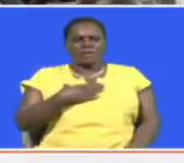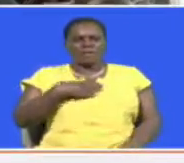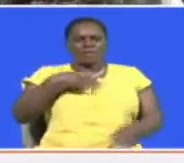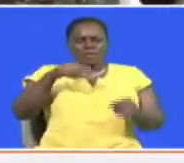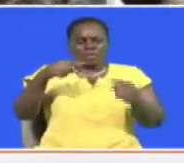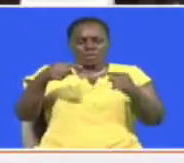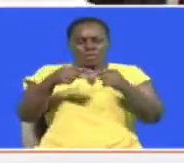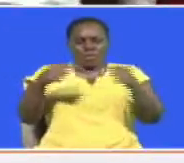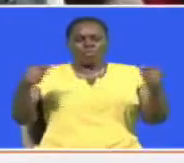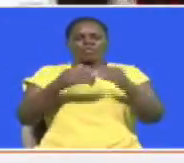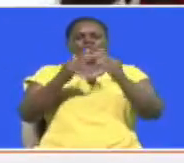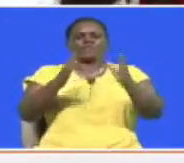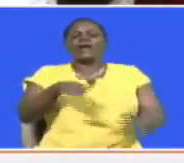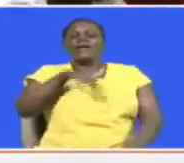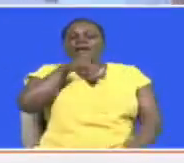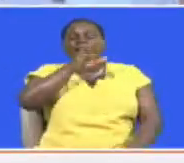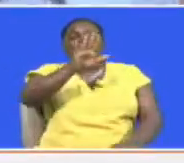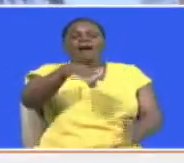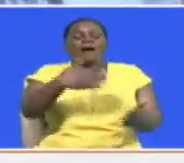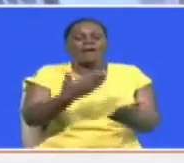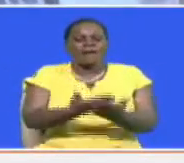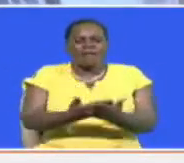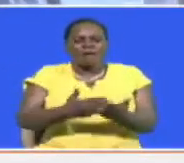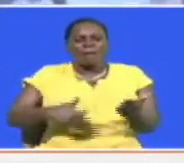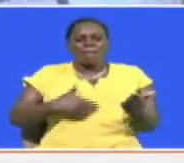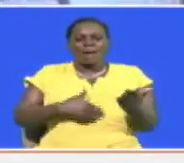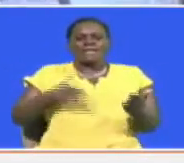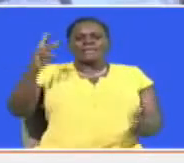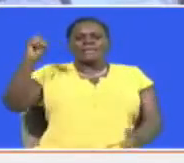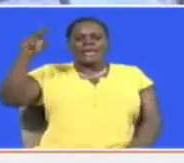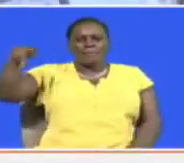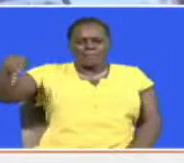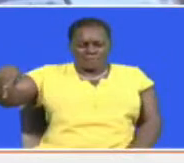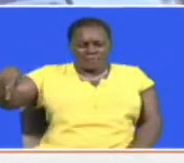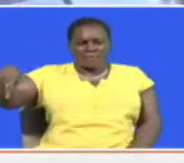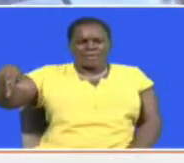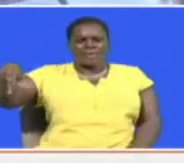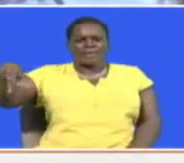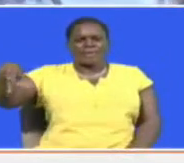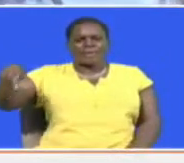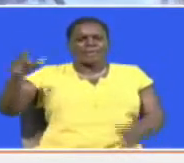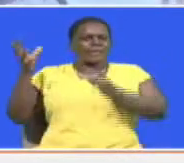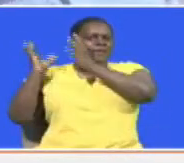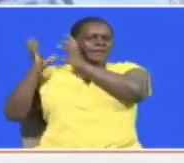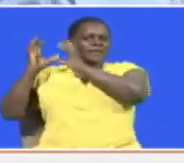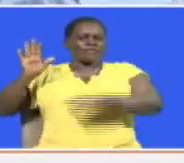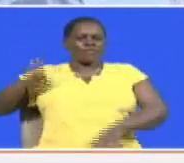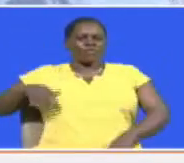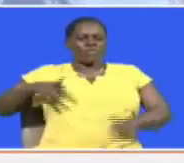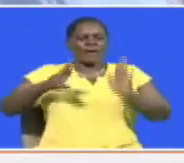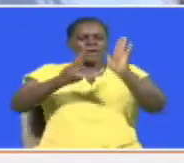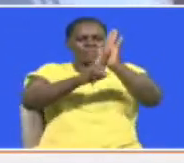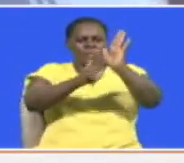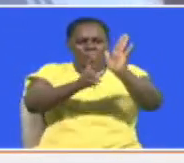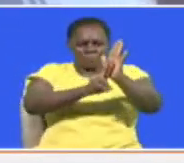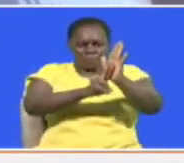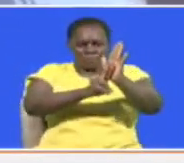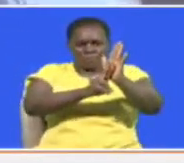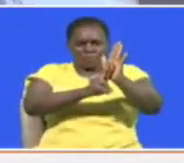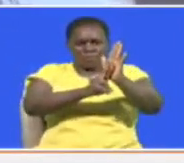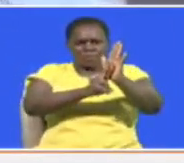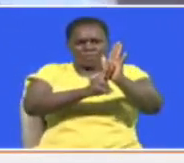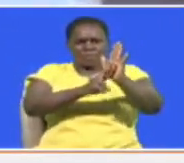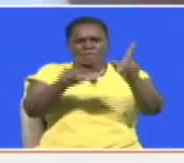was opposition leader Raila Odinga, Malindi member of parliament Amina Mnyazi, Kilifi woman representative Gertrude